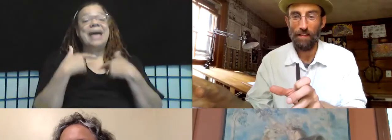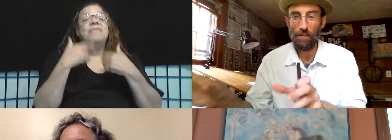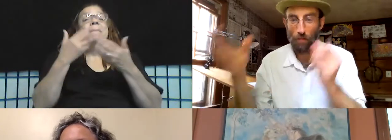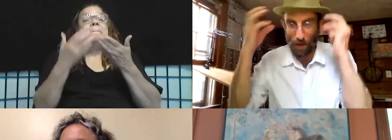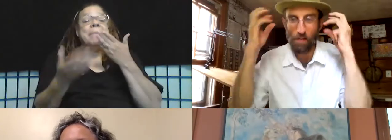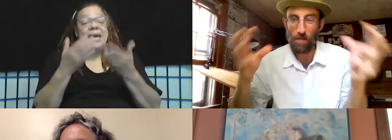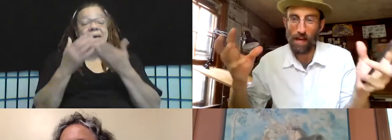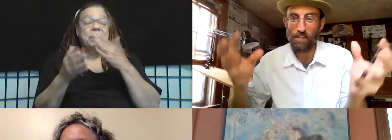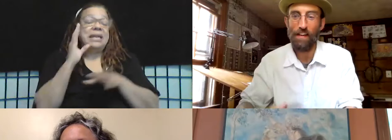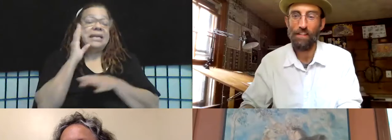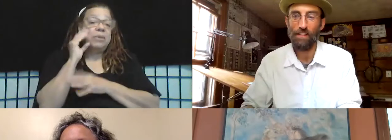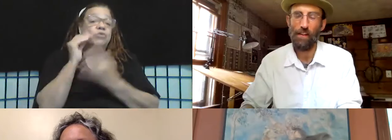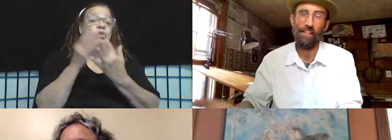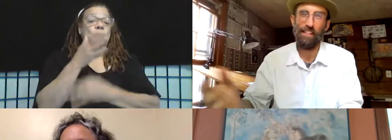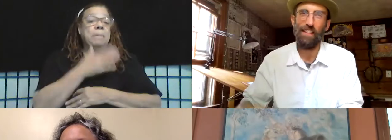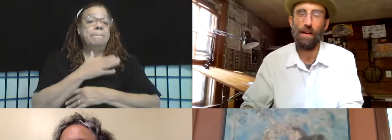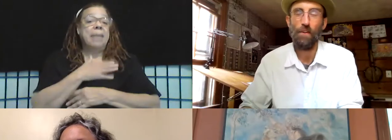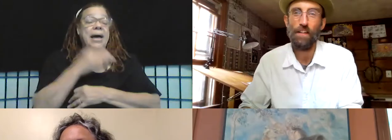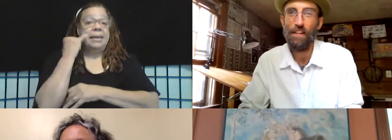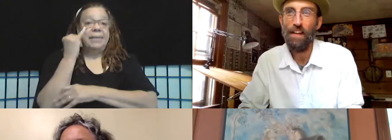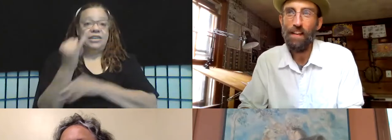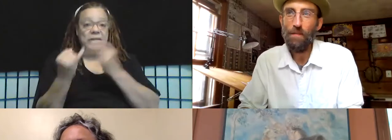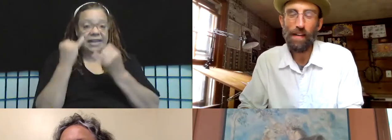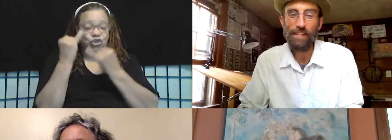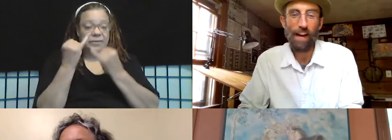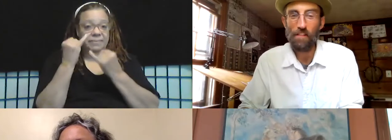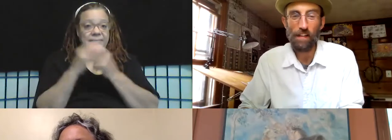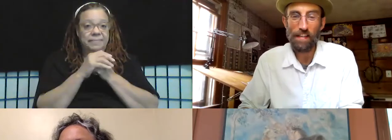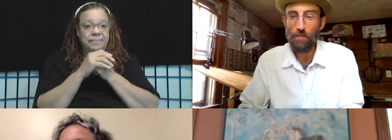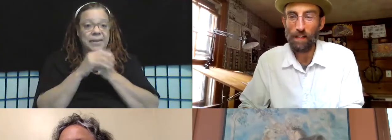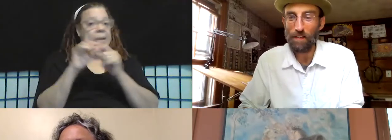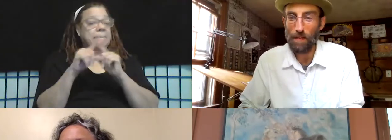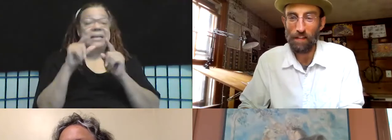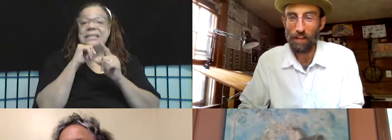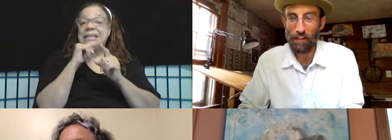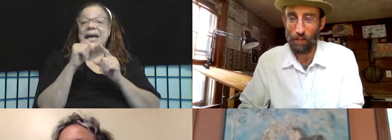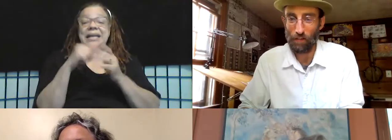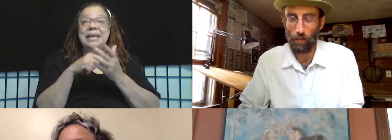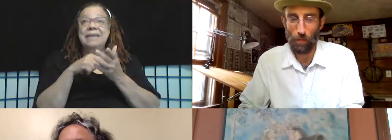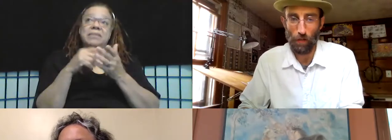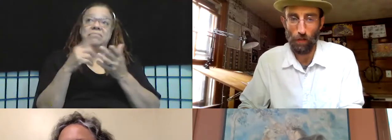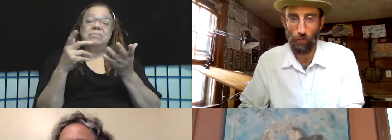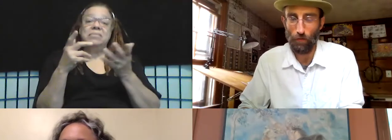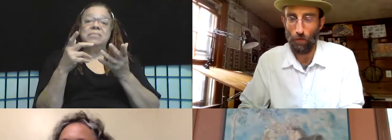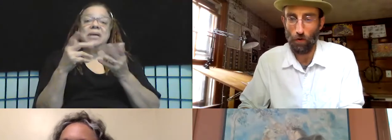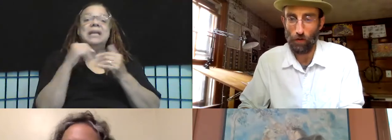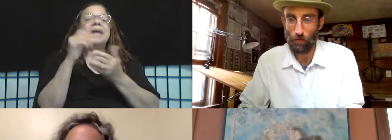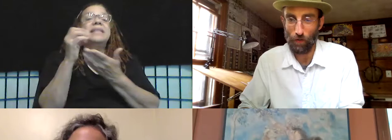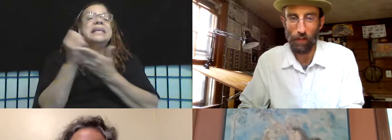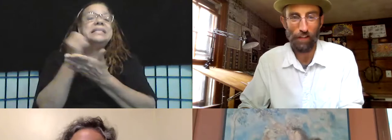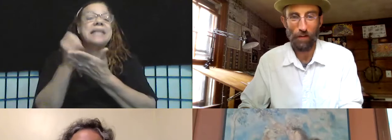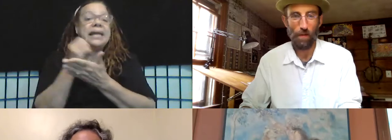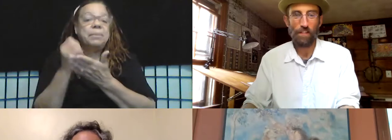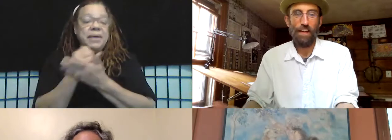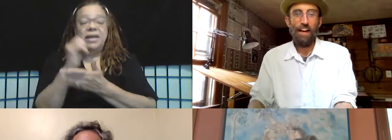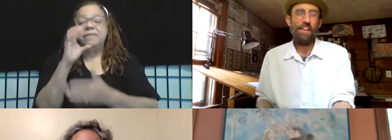like through my own imagination. So I guess it's a collaboration, but it's not even attempting to be like the encyclopedia of Civil War